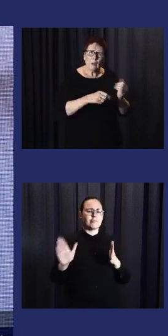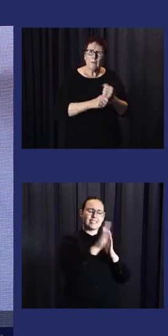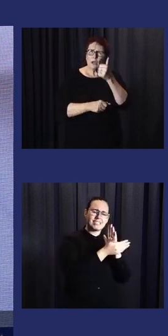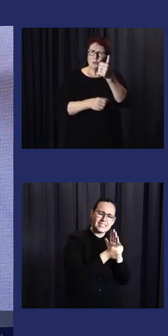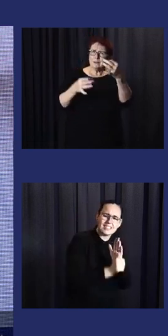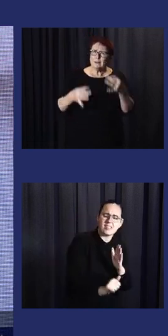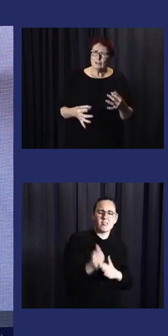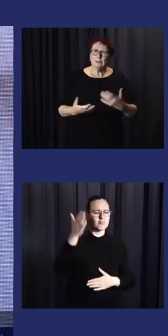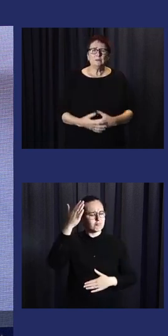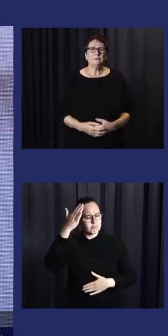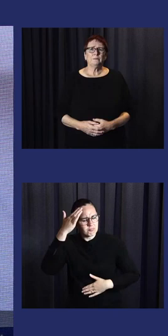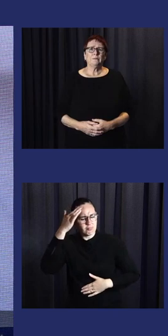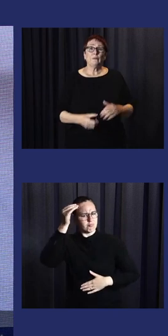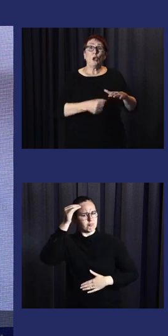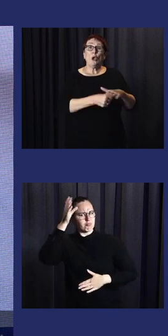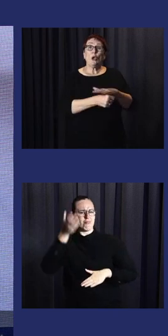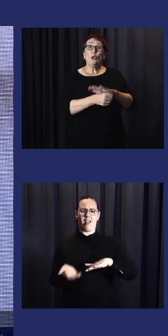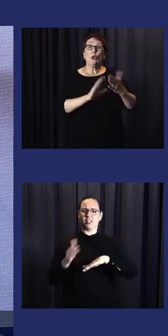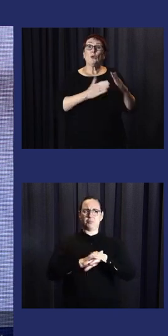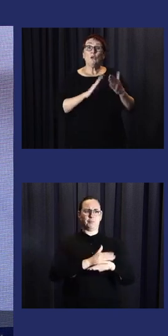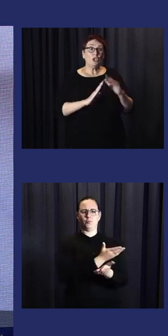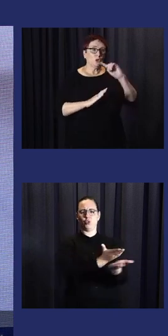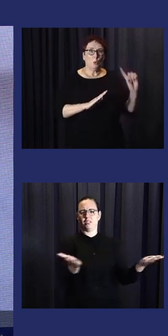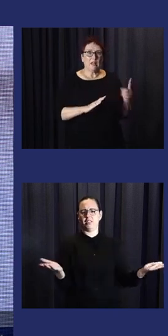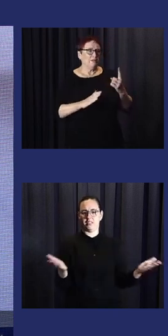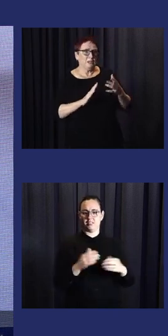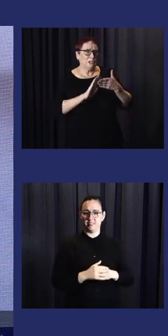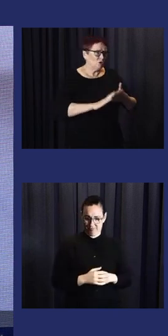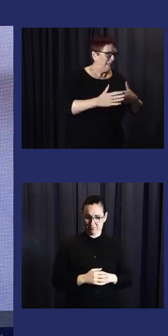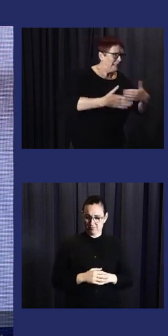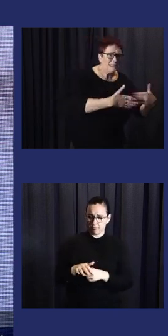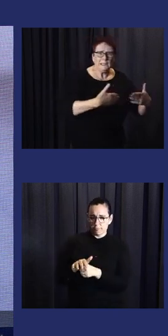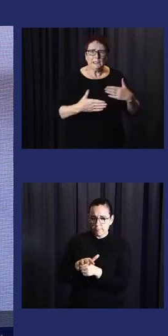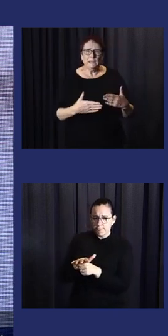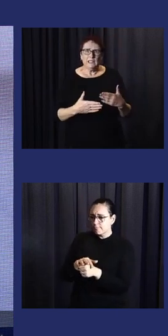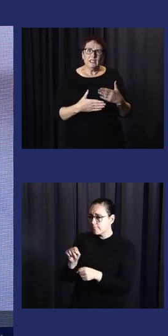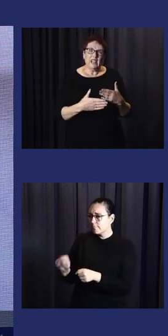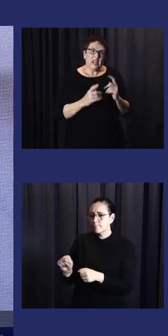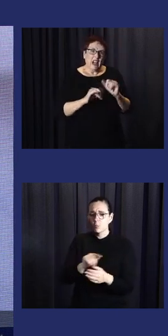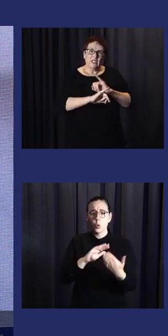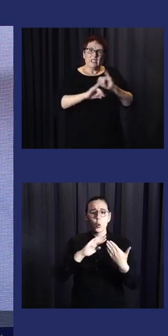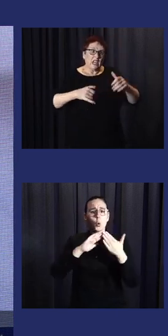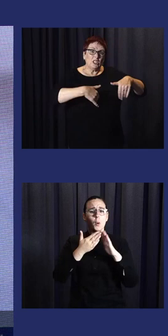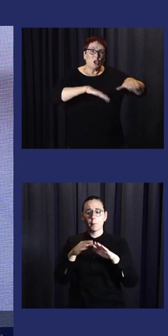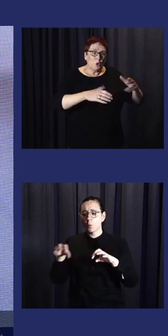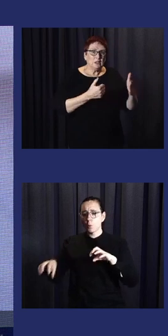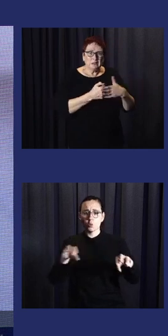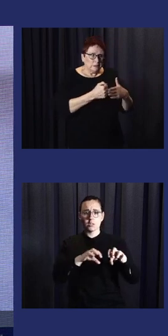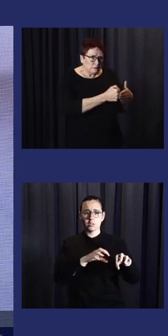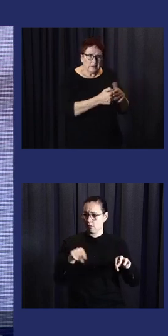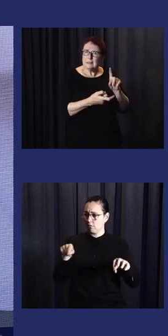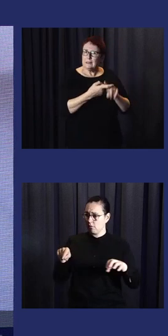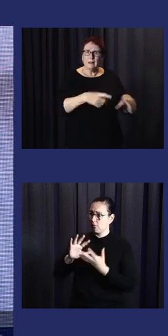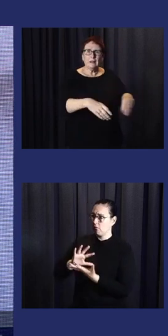communities are always the first and last responders to disasters, and local decision making plays a critical role in reducing disaster